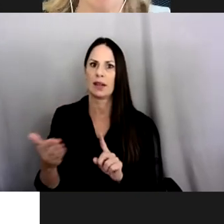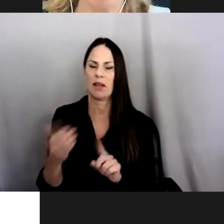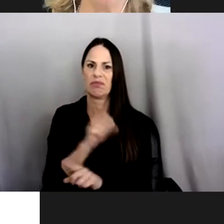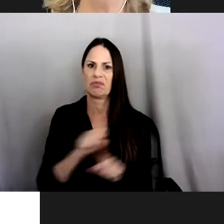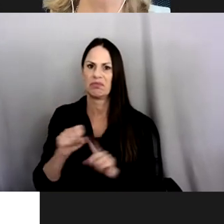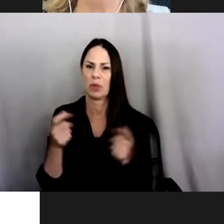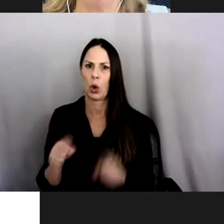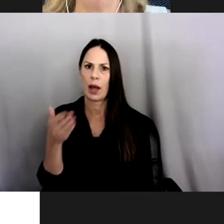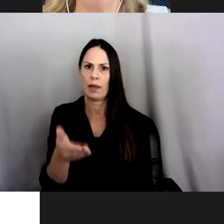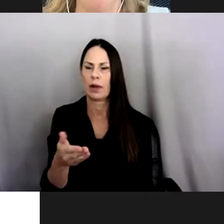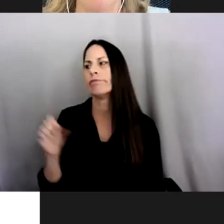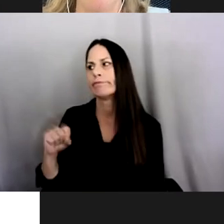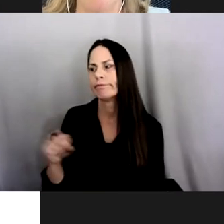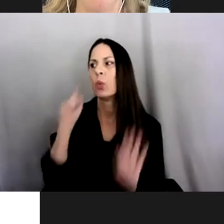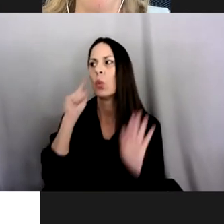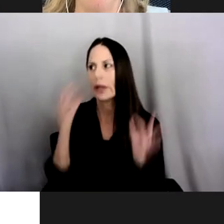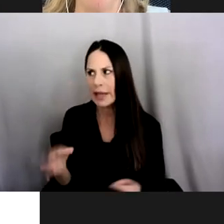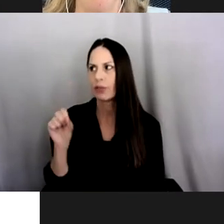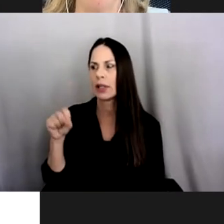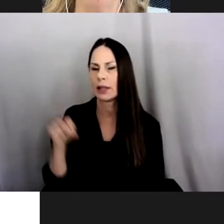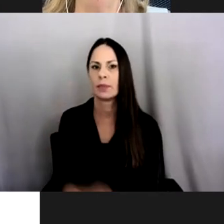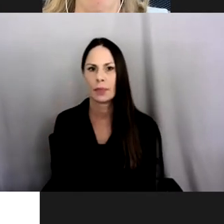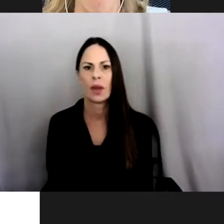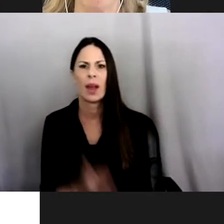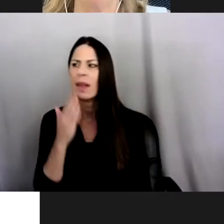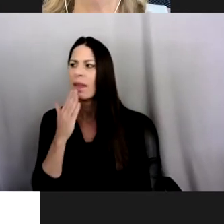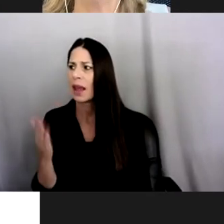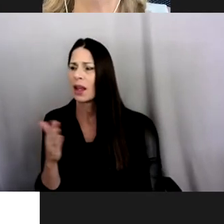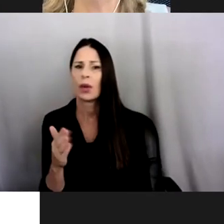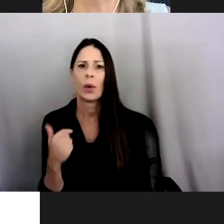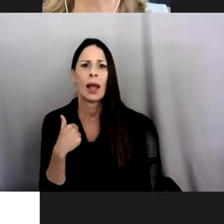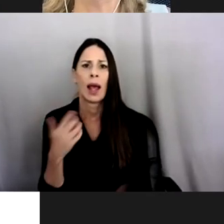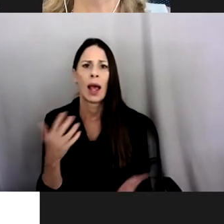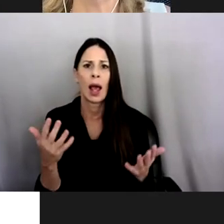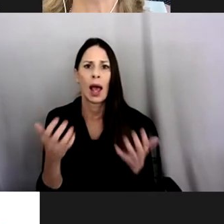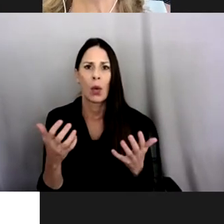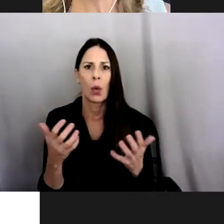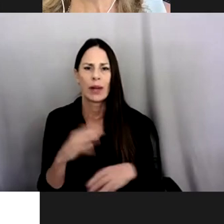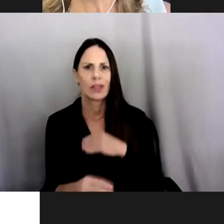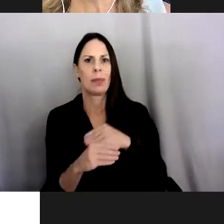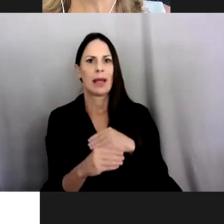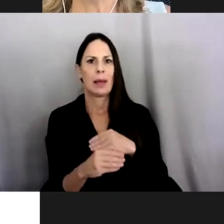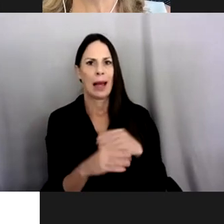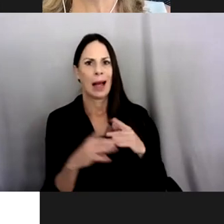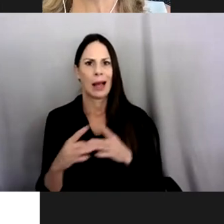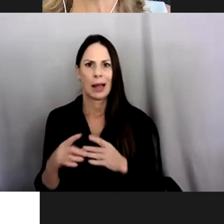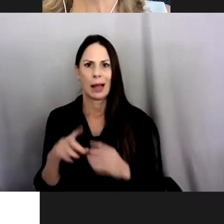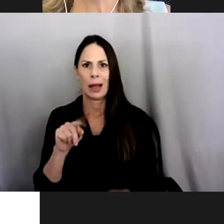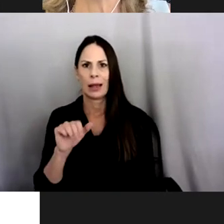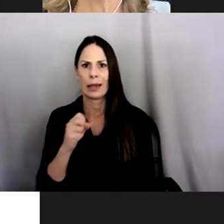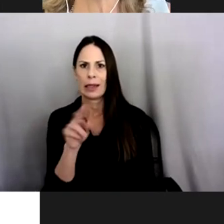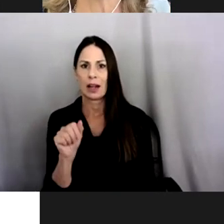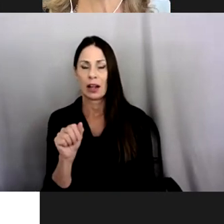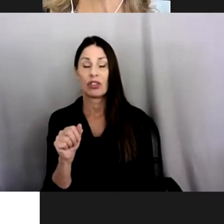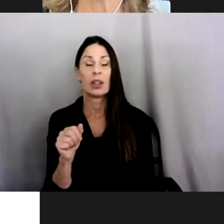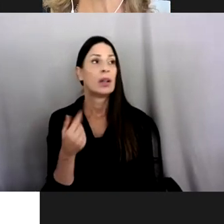great. Thank you. I just wanted to kind of piggyback on Tasha. Like, for years, like,